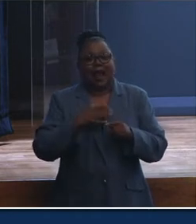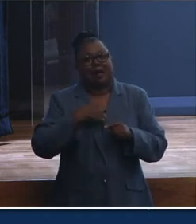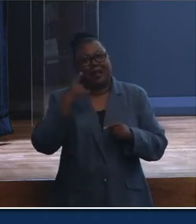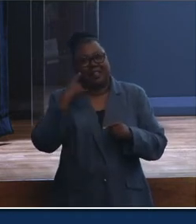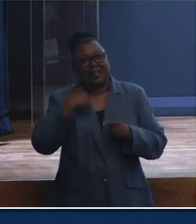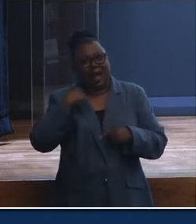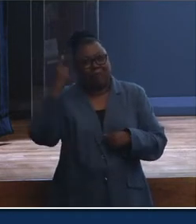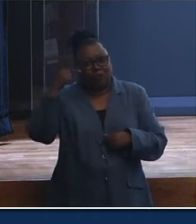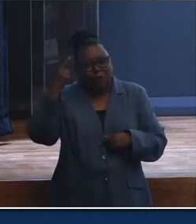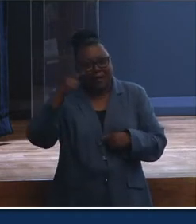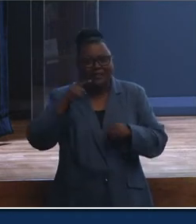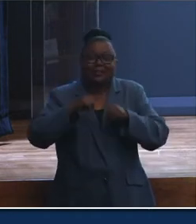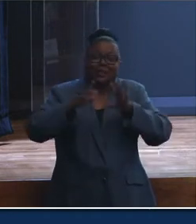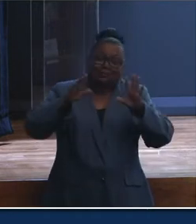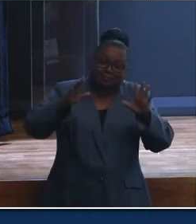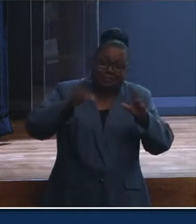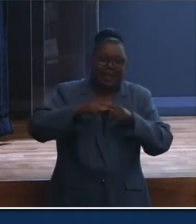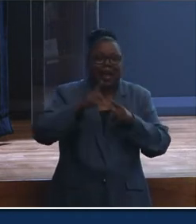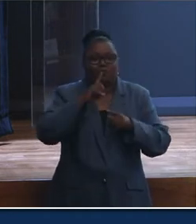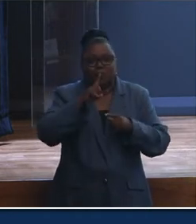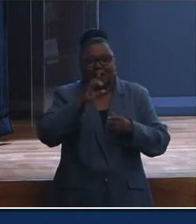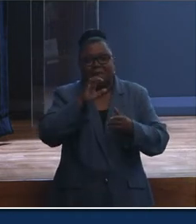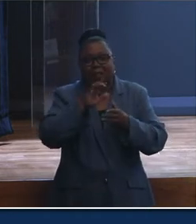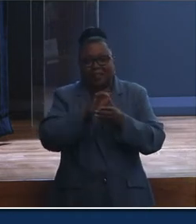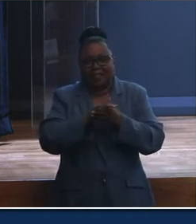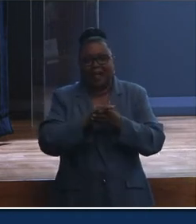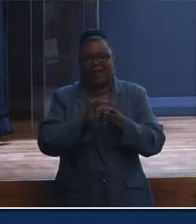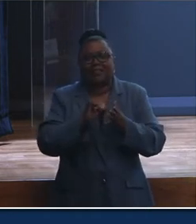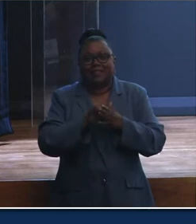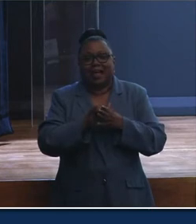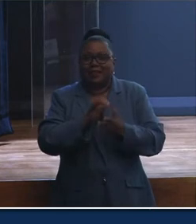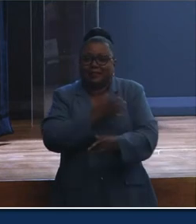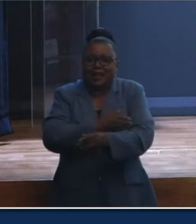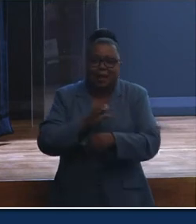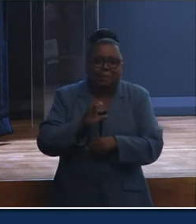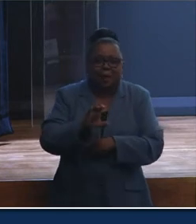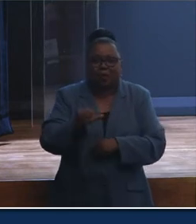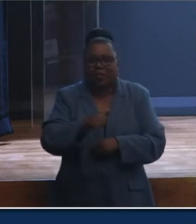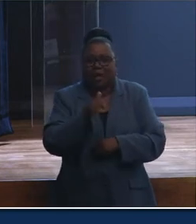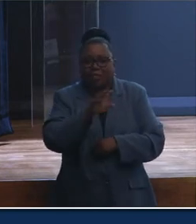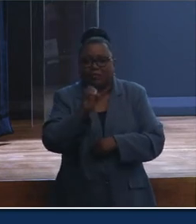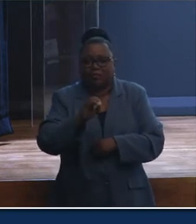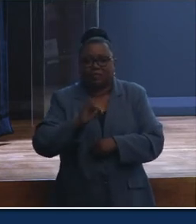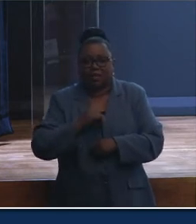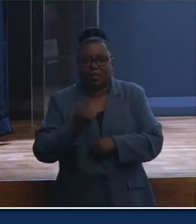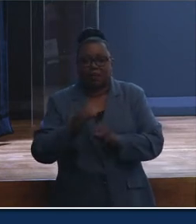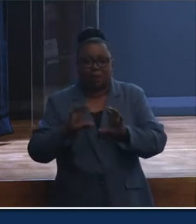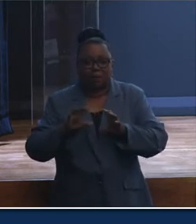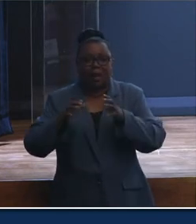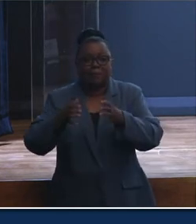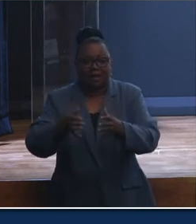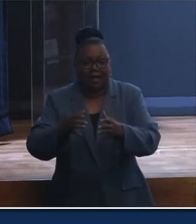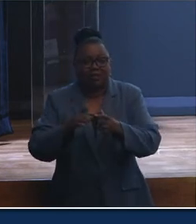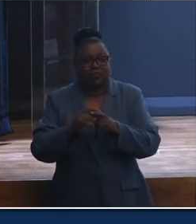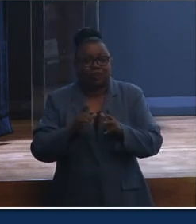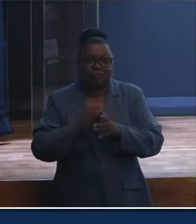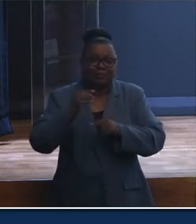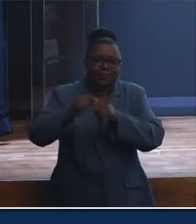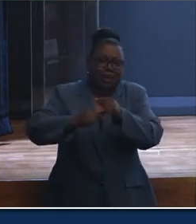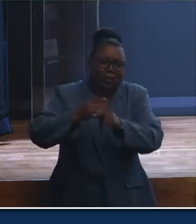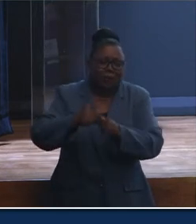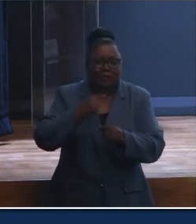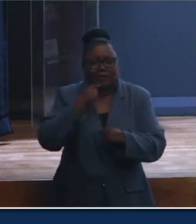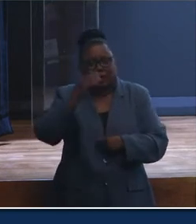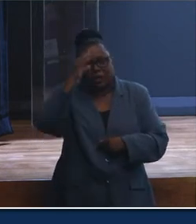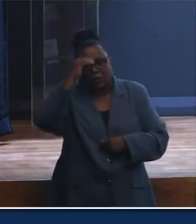I'm crazy, but I do believe that empowering the other 50% of our population, you know, for generations we were